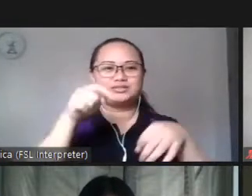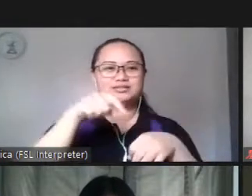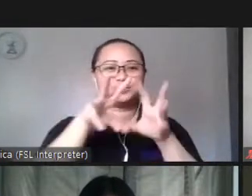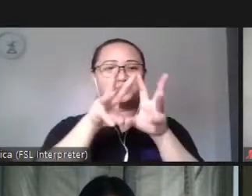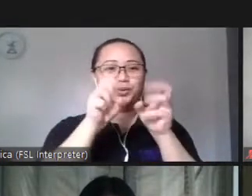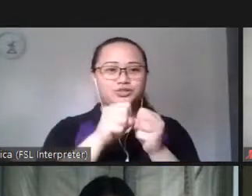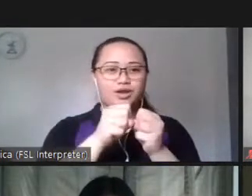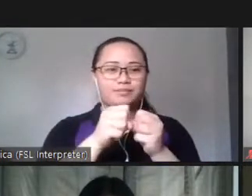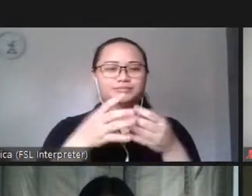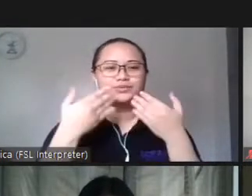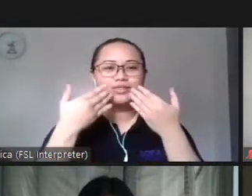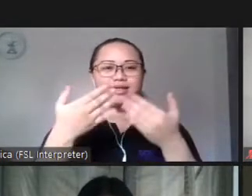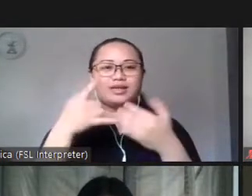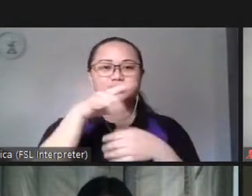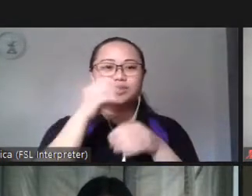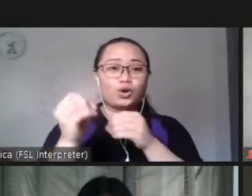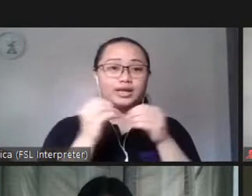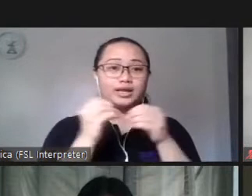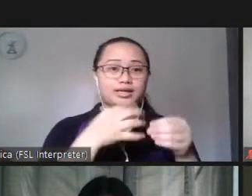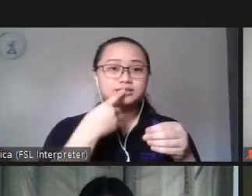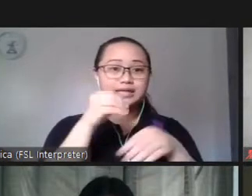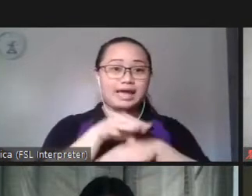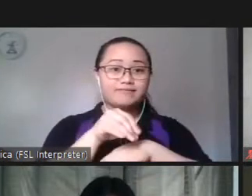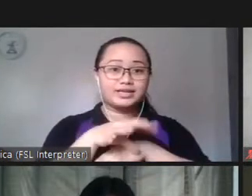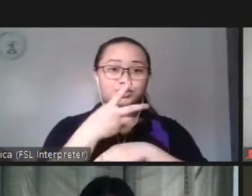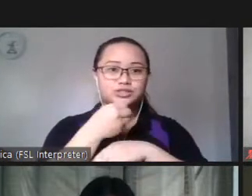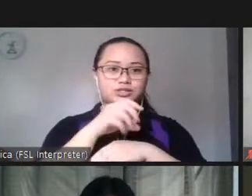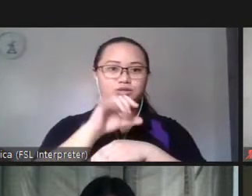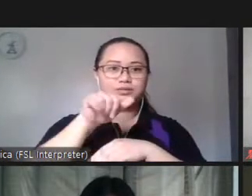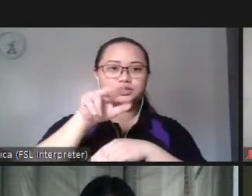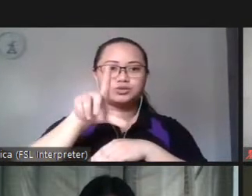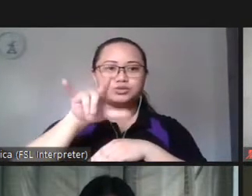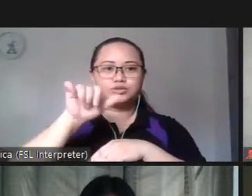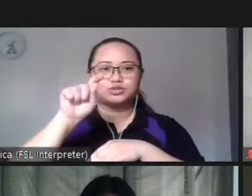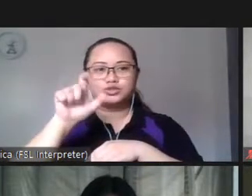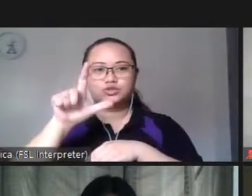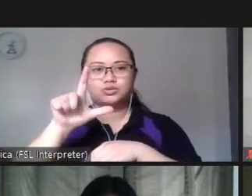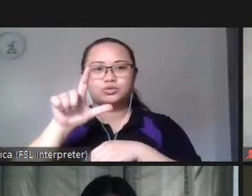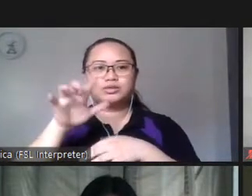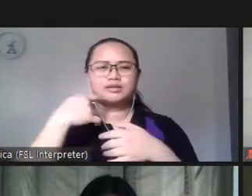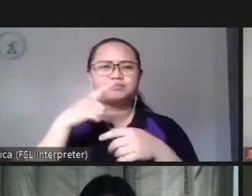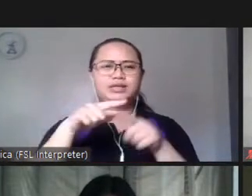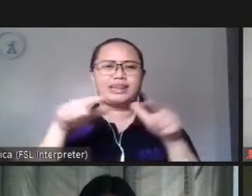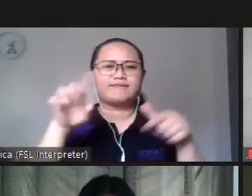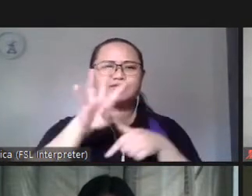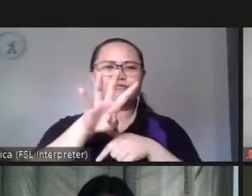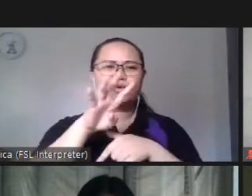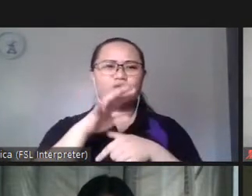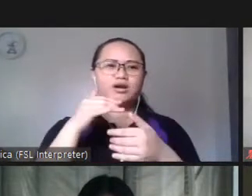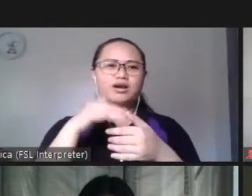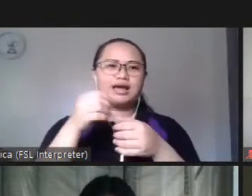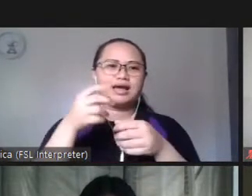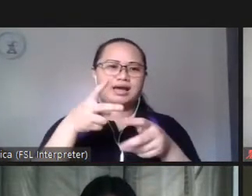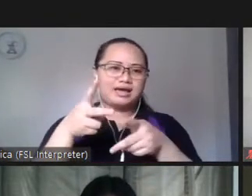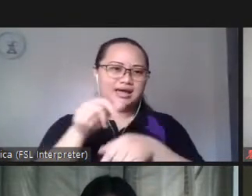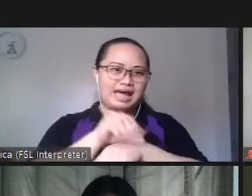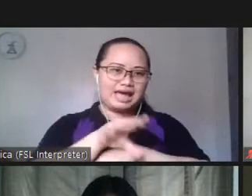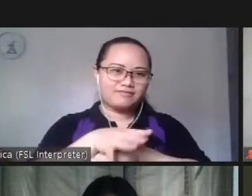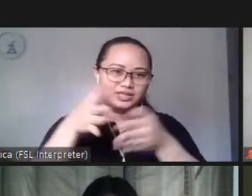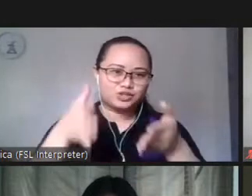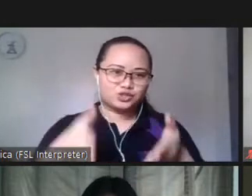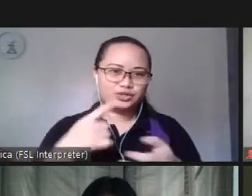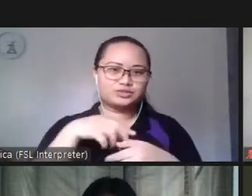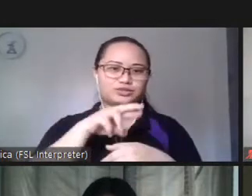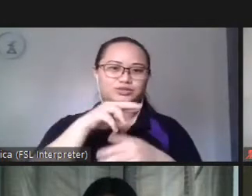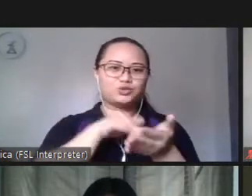organization advisor, Ms. Juliet Limhoco, as well as our Level 4 advisor, Mr. Ryan Regat Punton, for guiding us throughout the planning process